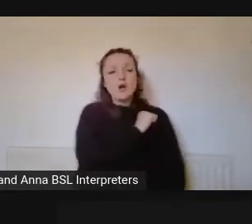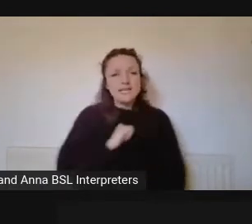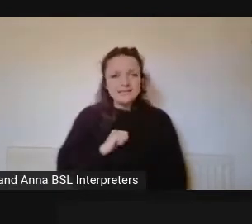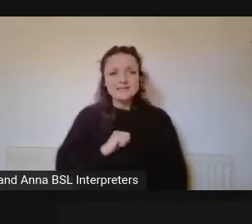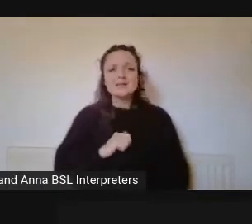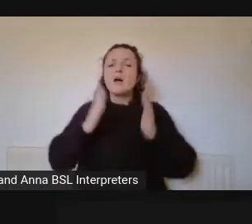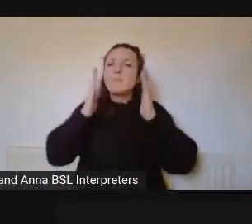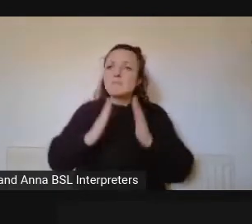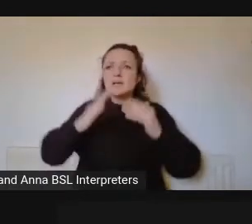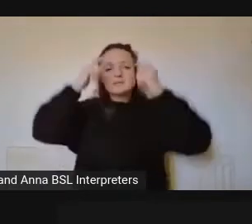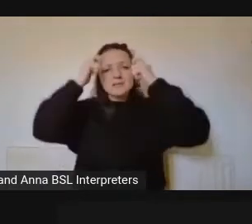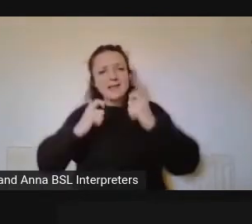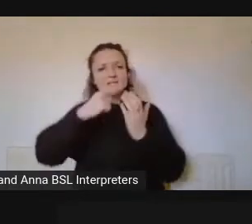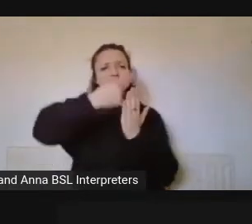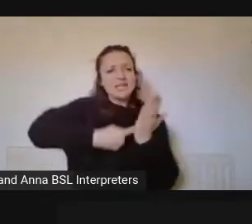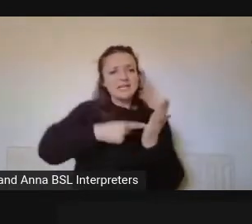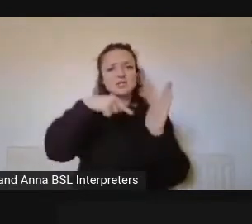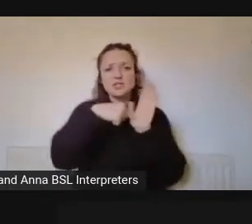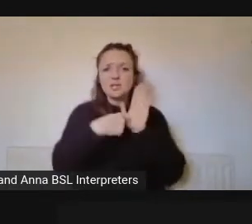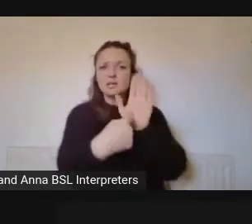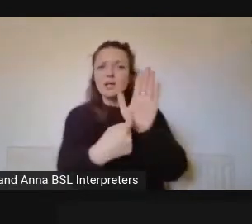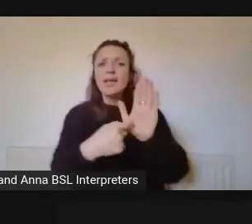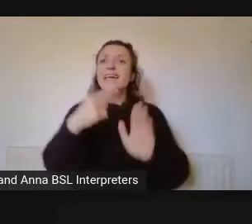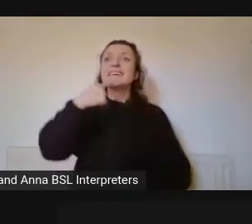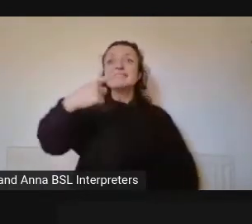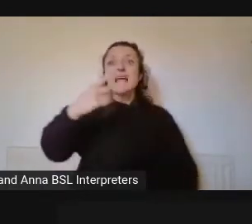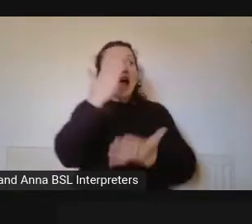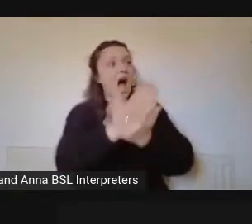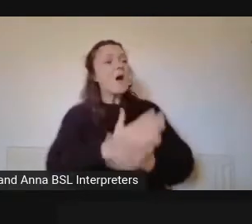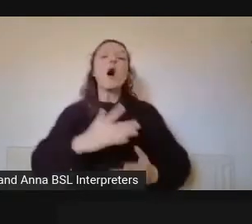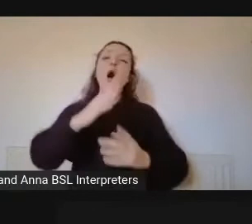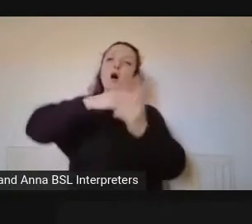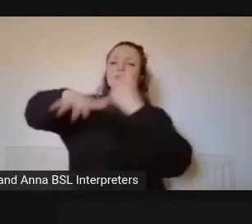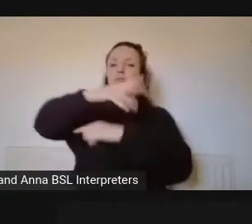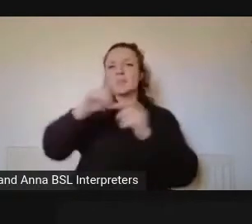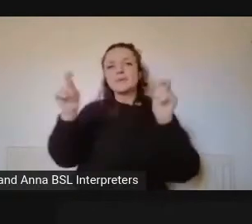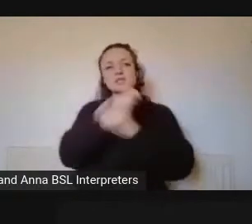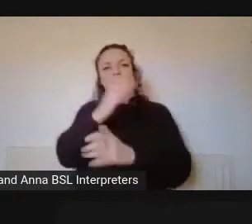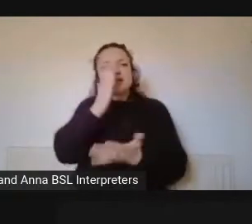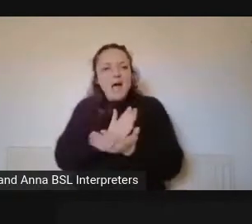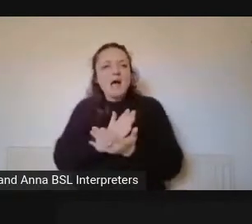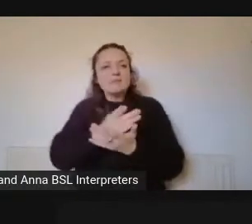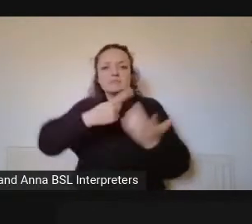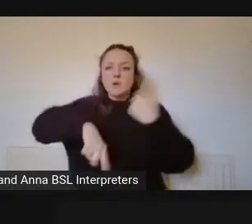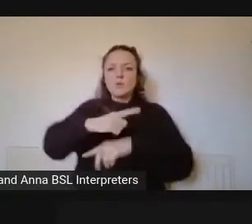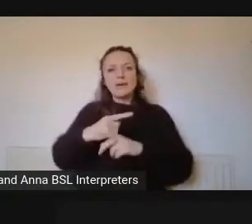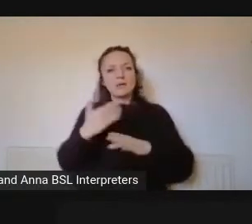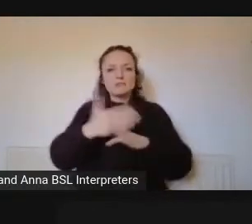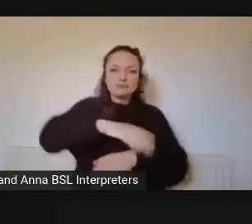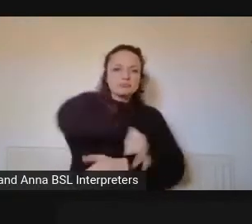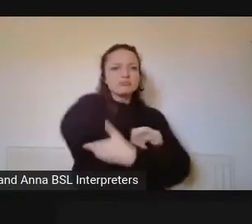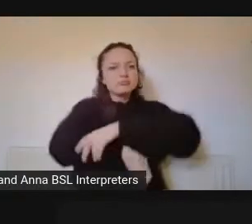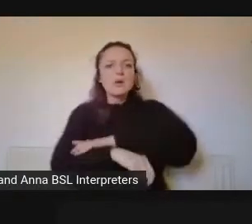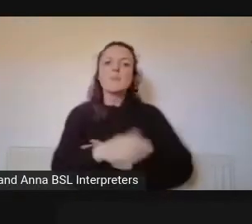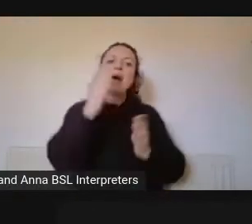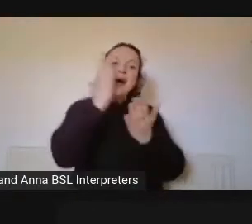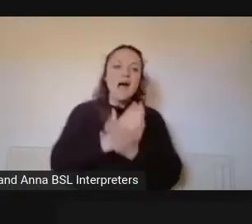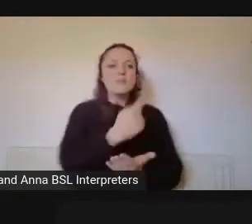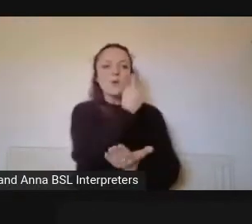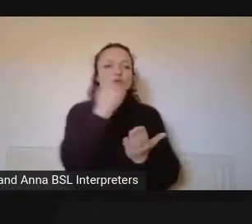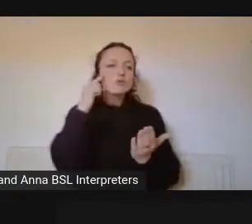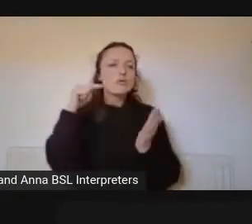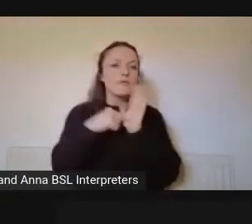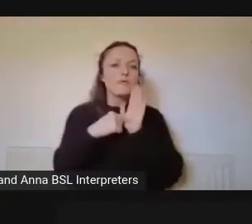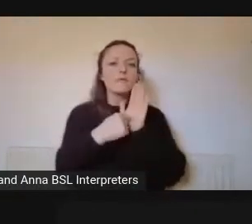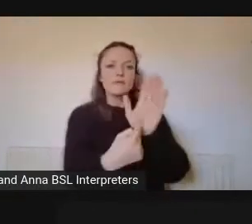country that claims to be doing something about climate change. Equally, when we're talking about data philanthropy and how we can use data for good, it's got to